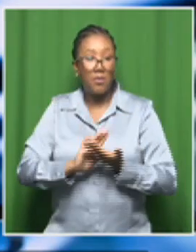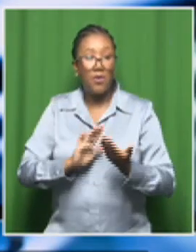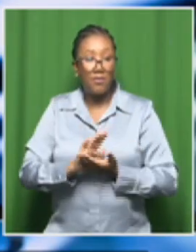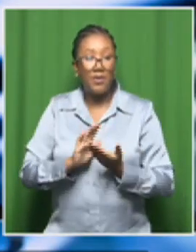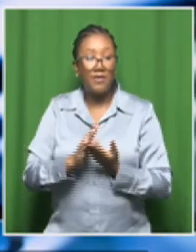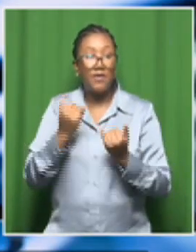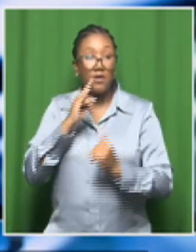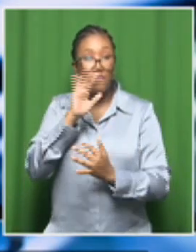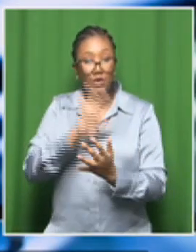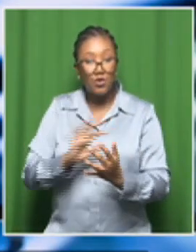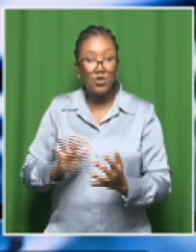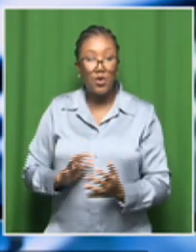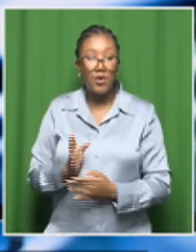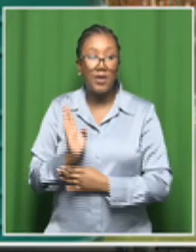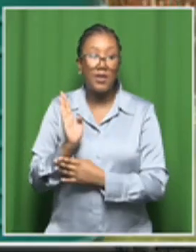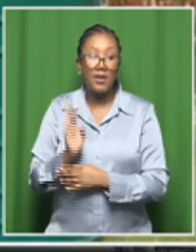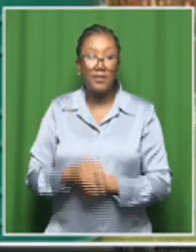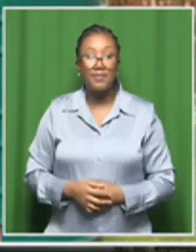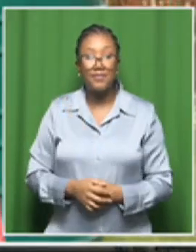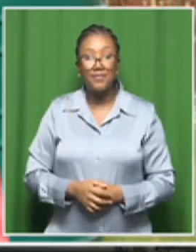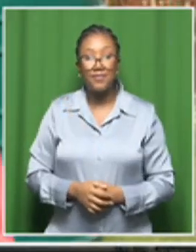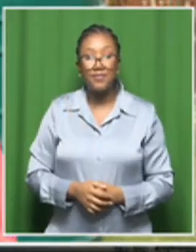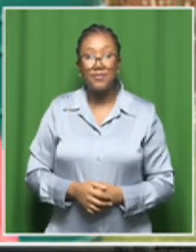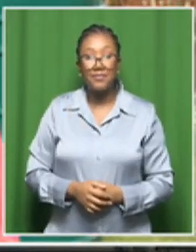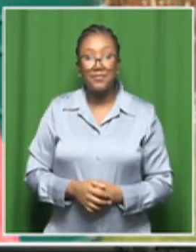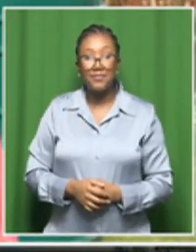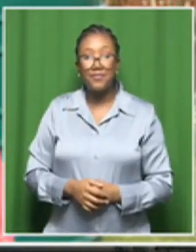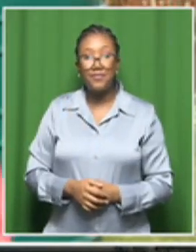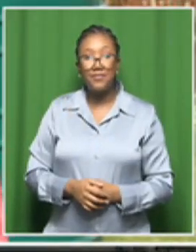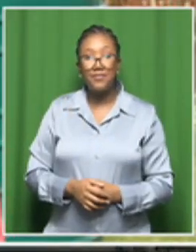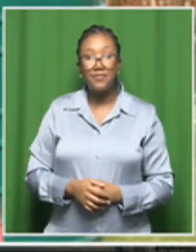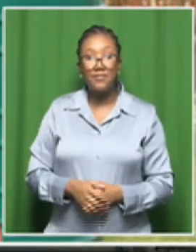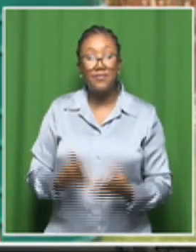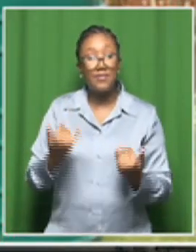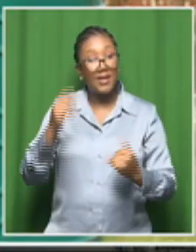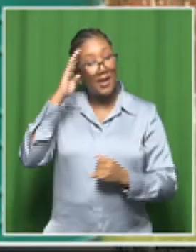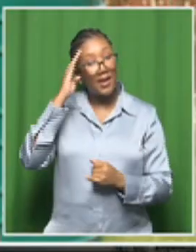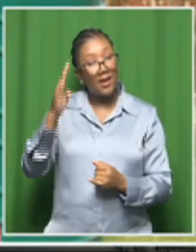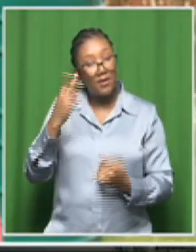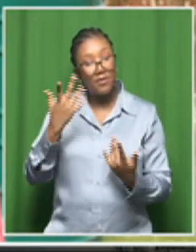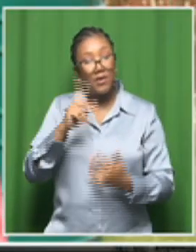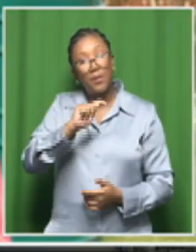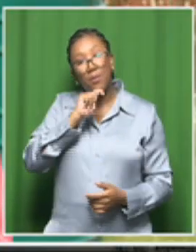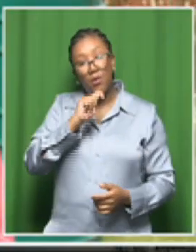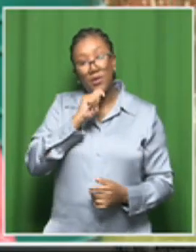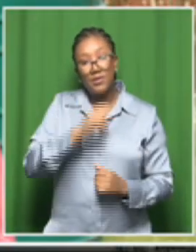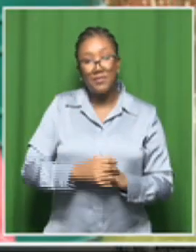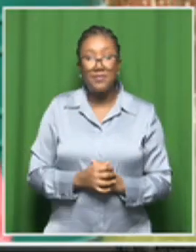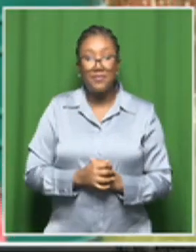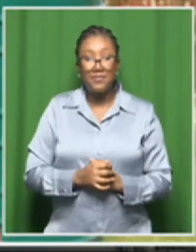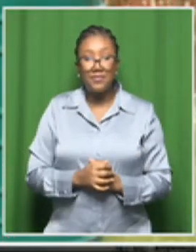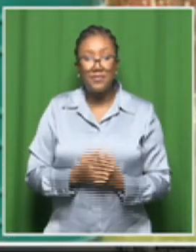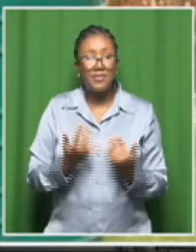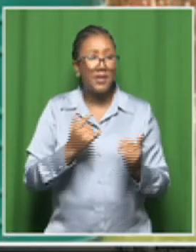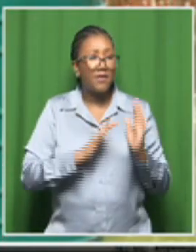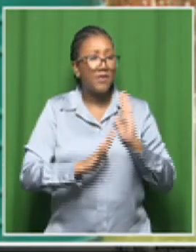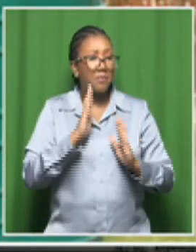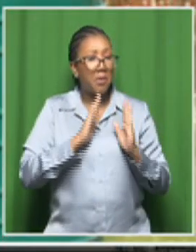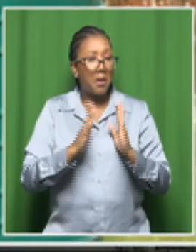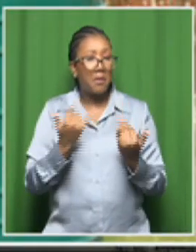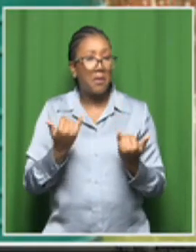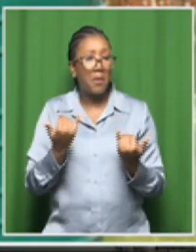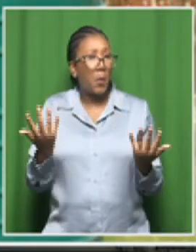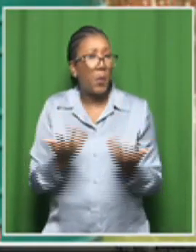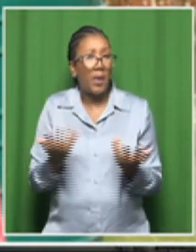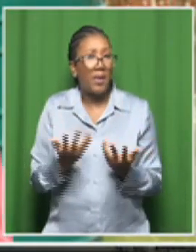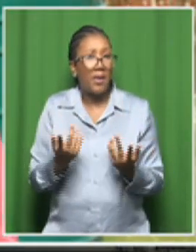there rather. So let's go to her right now just to find out what the latest is. Neria, good morning. Firstly, just give us a sense of exactly